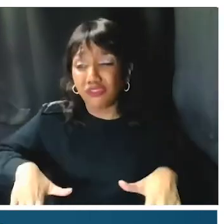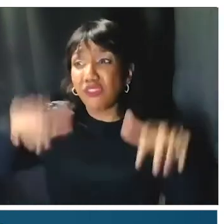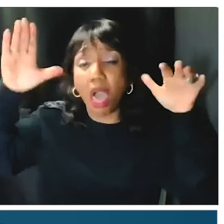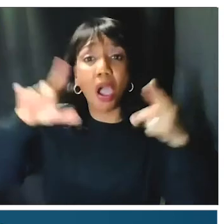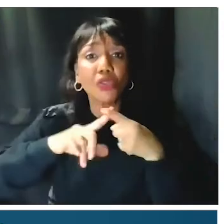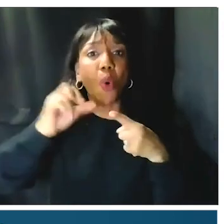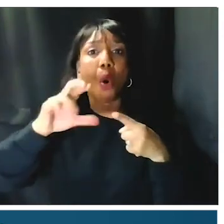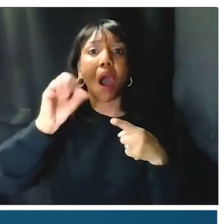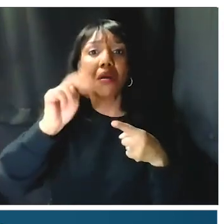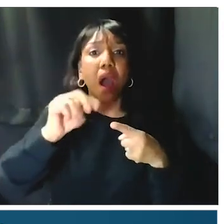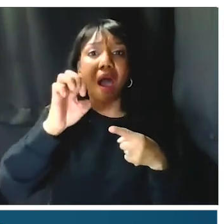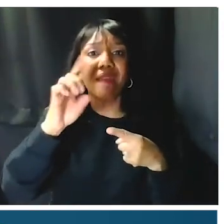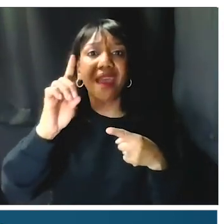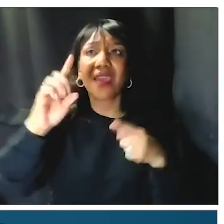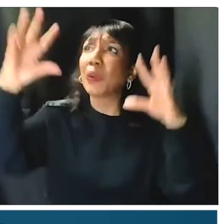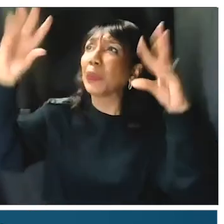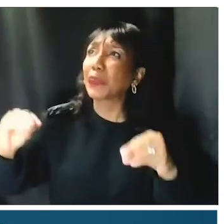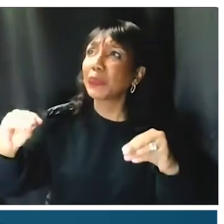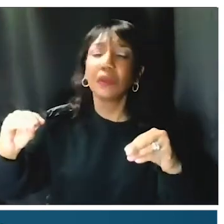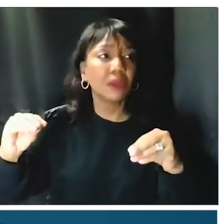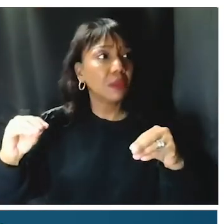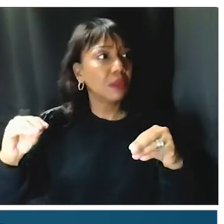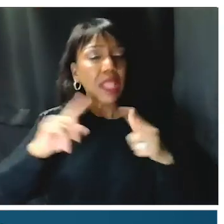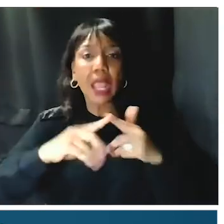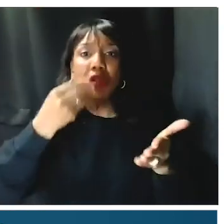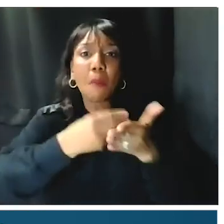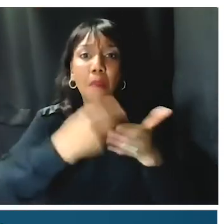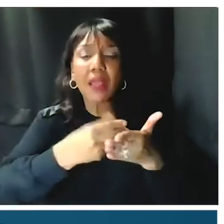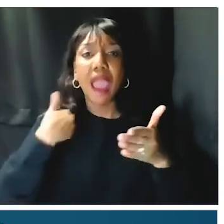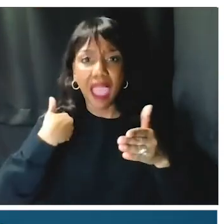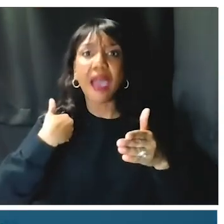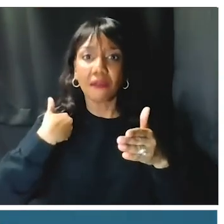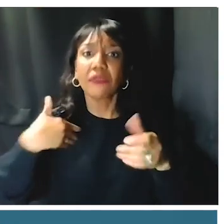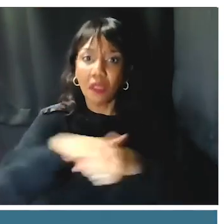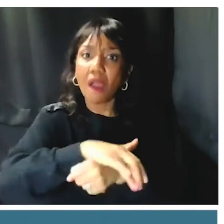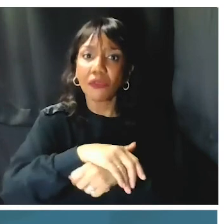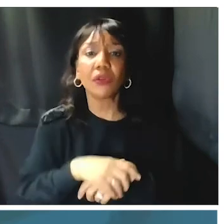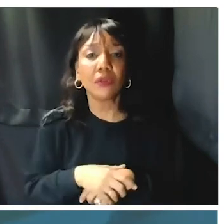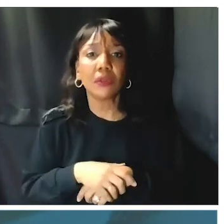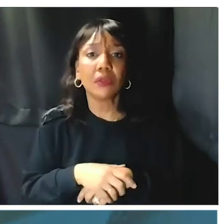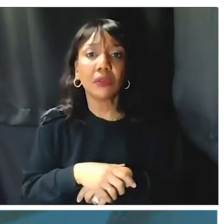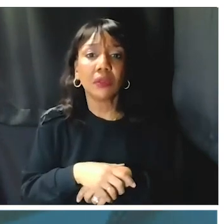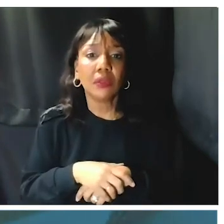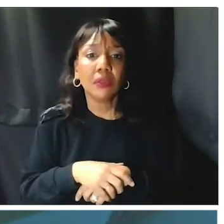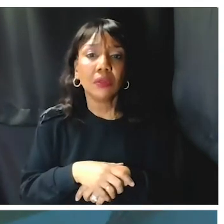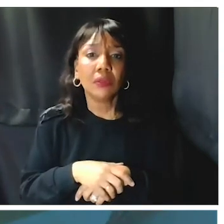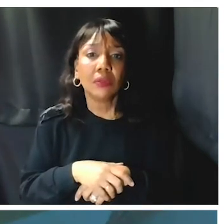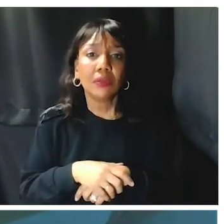flood or Con Ed outage. Icons for prioritizing and economizing appear on